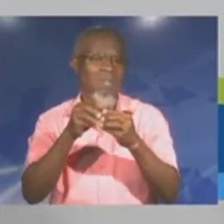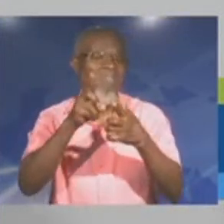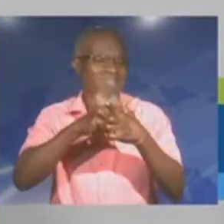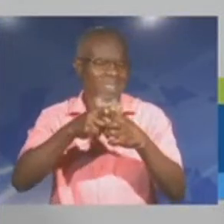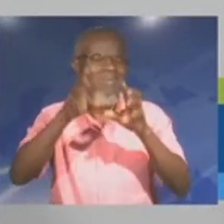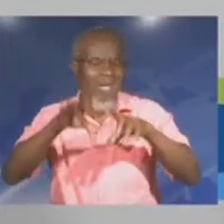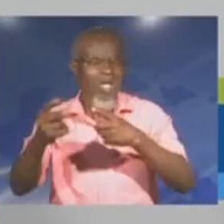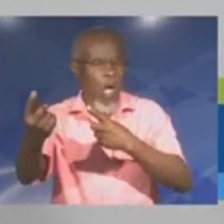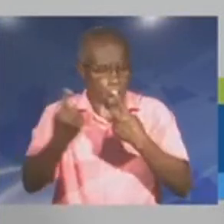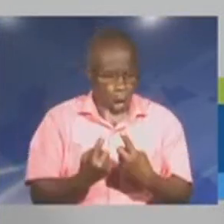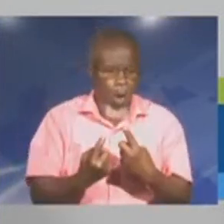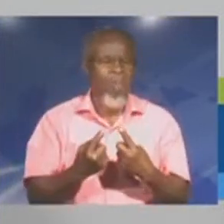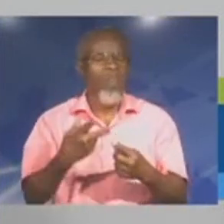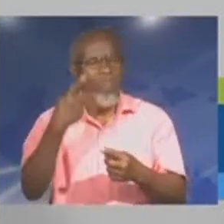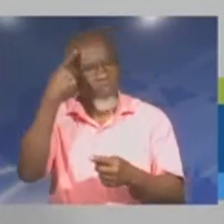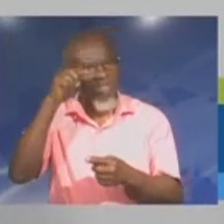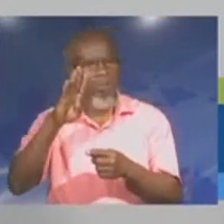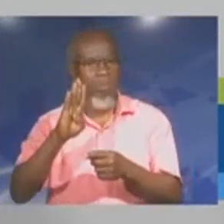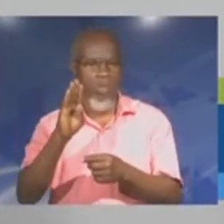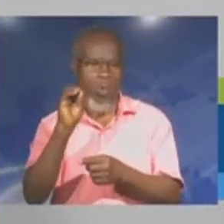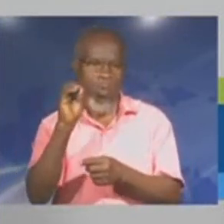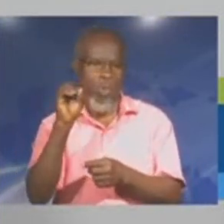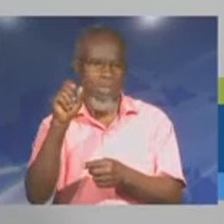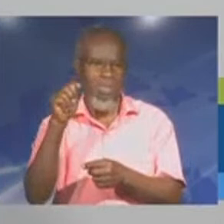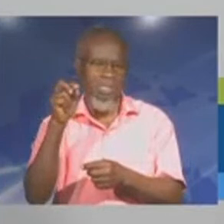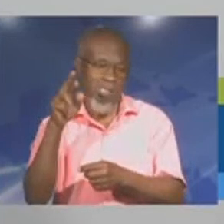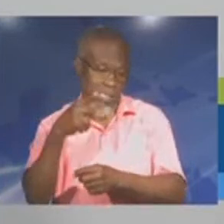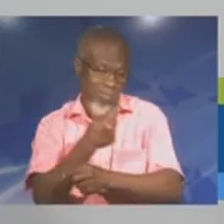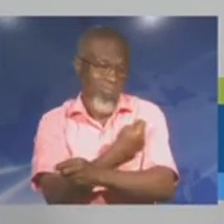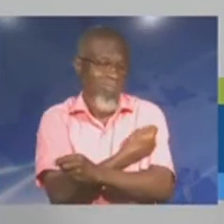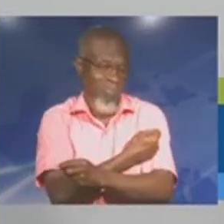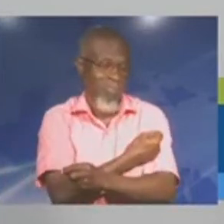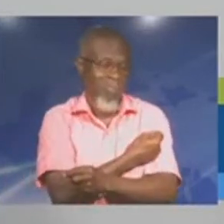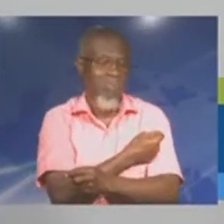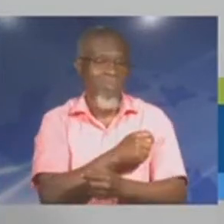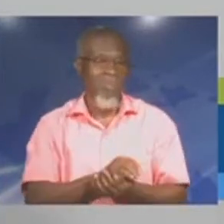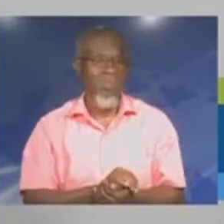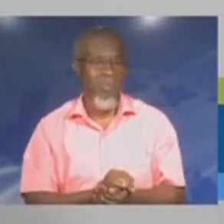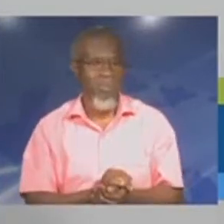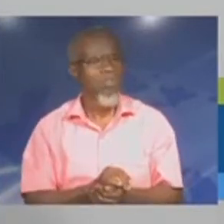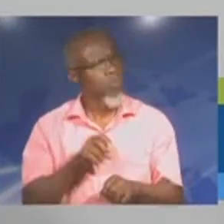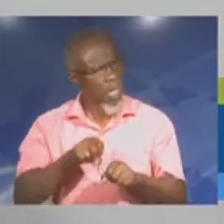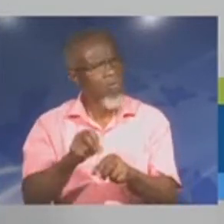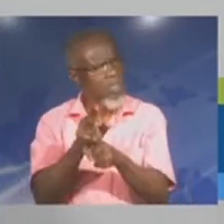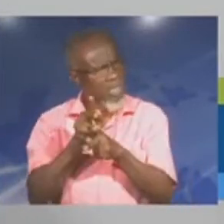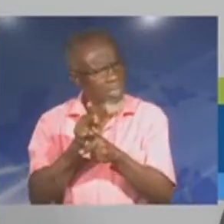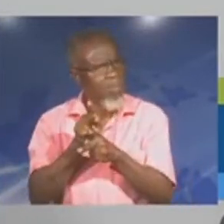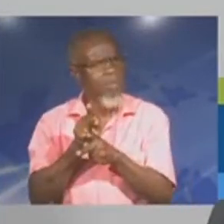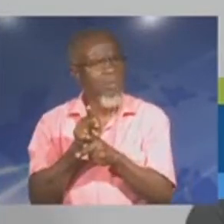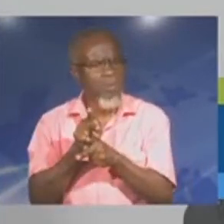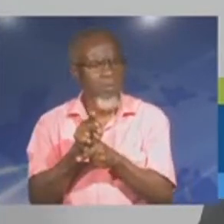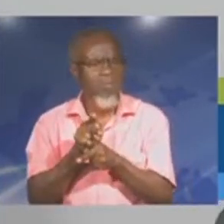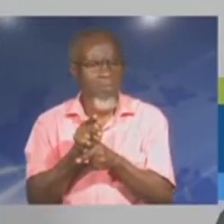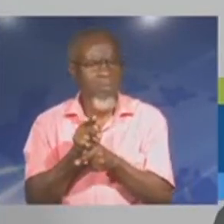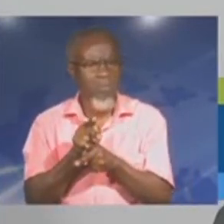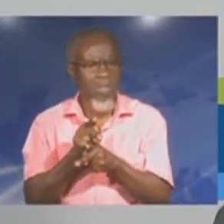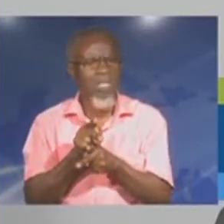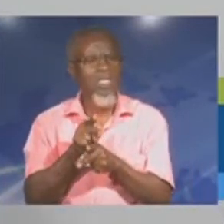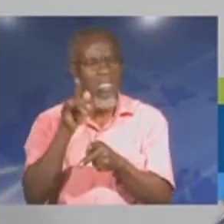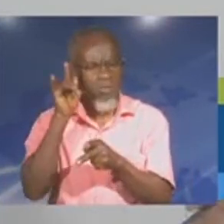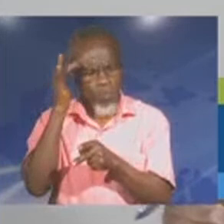reserving some doses for that, and we have more than enough stock, and that is why also we have to stop the